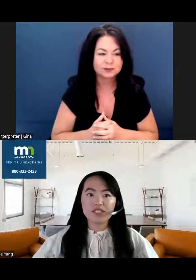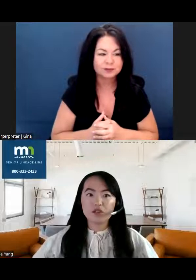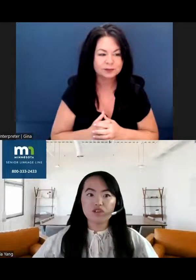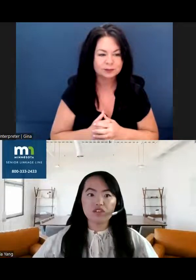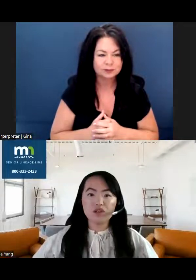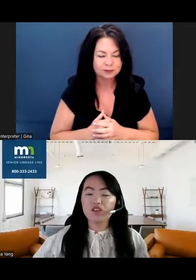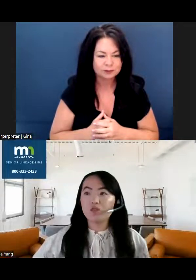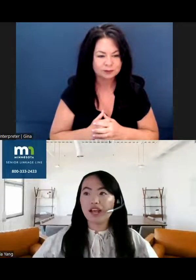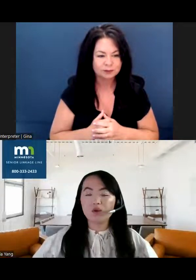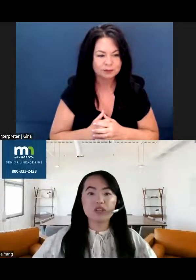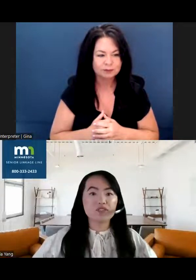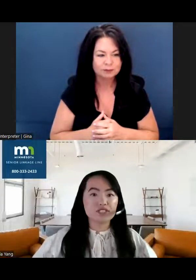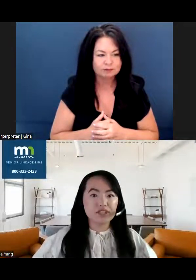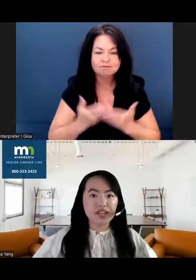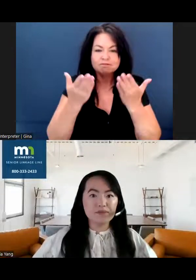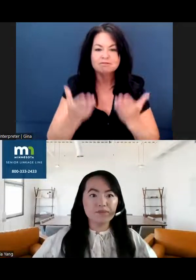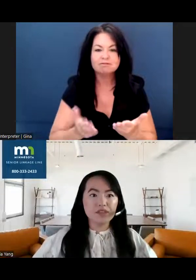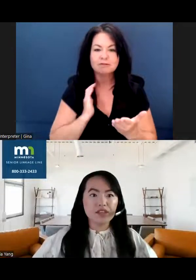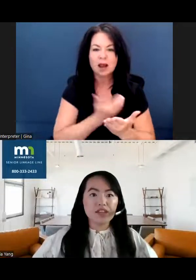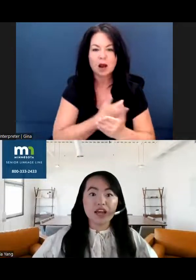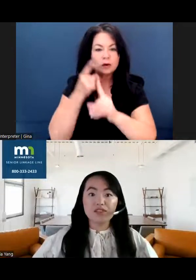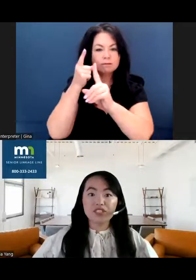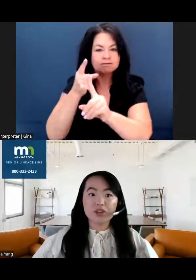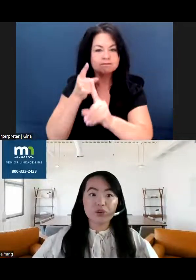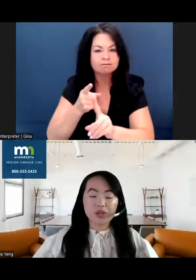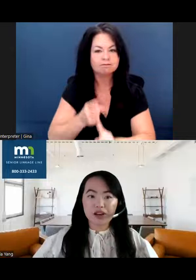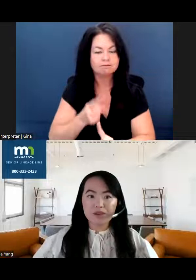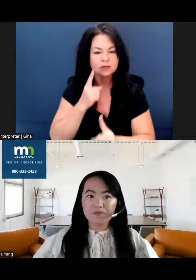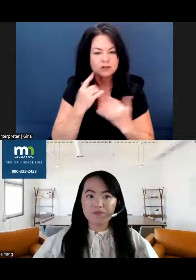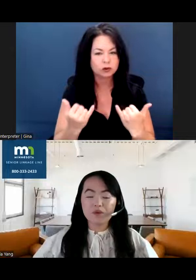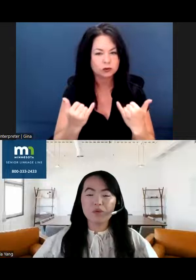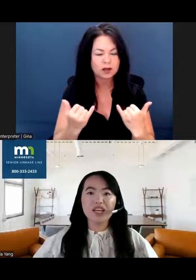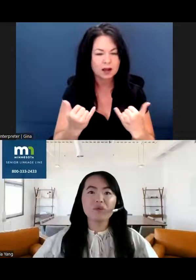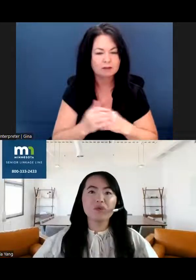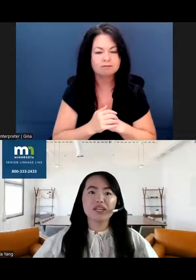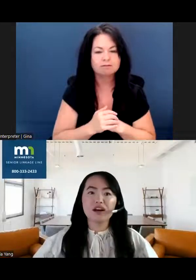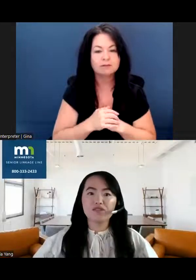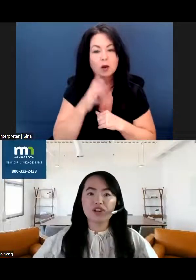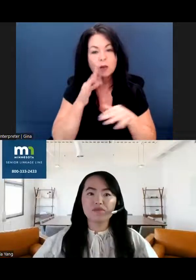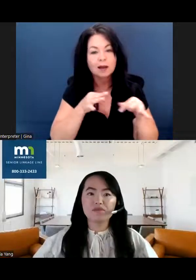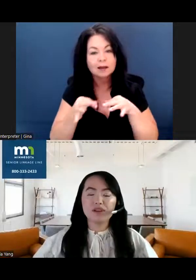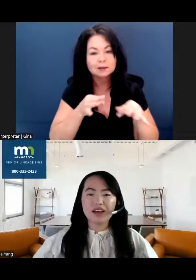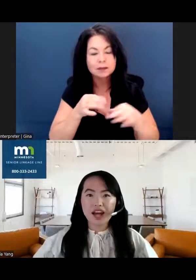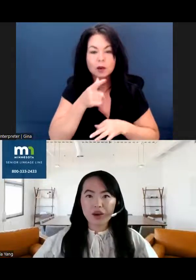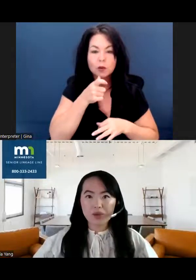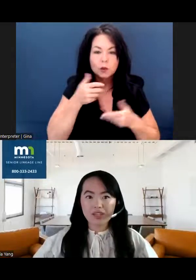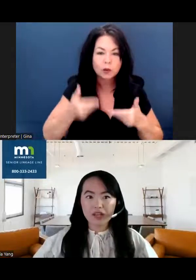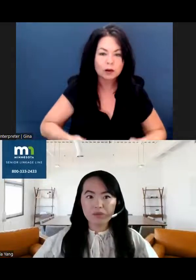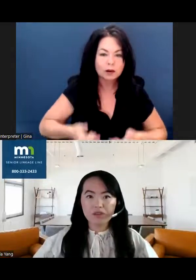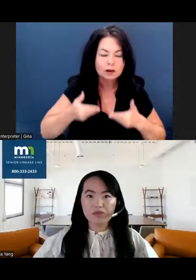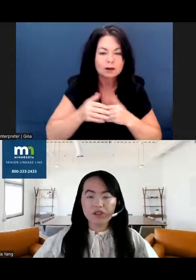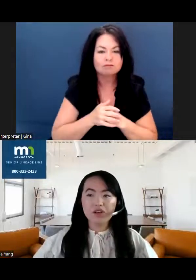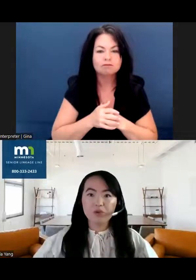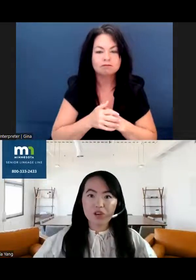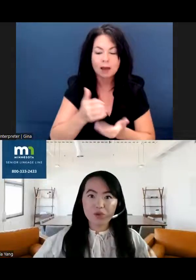Here is an overview of what I will cover today. I will share who we are, what help we can offer, how we can